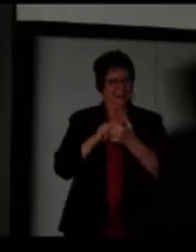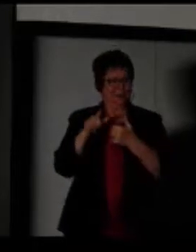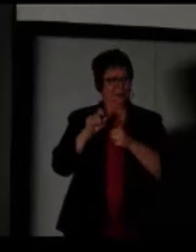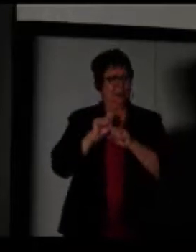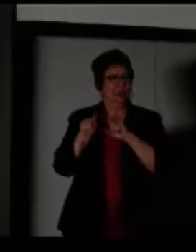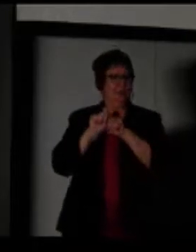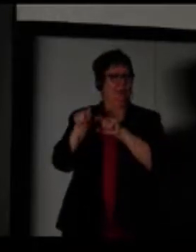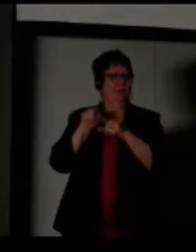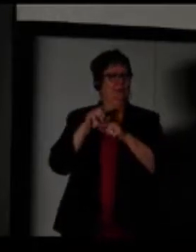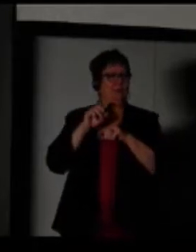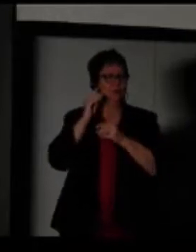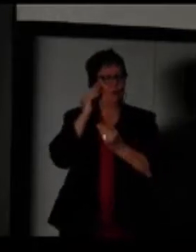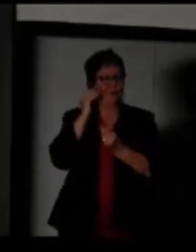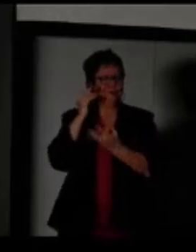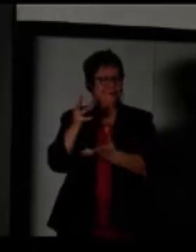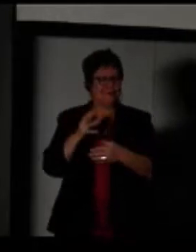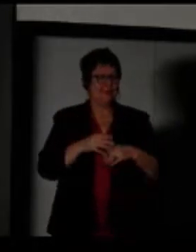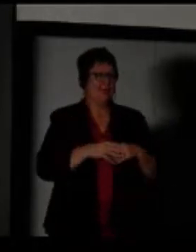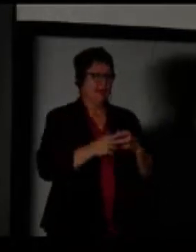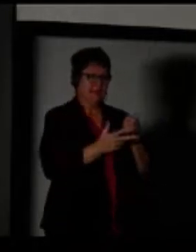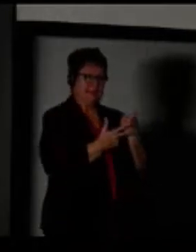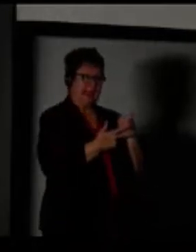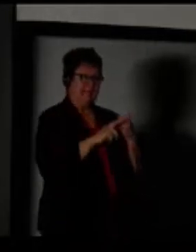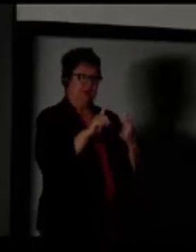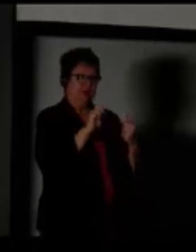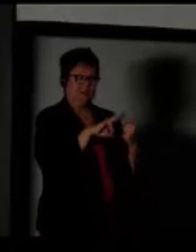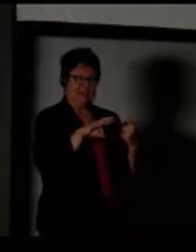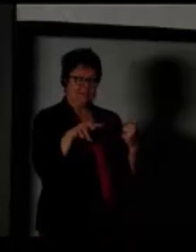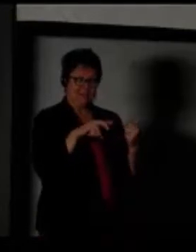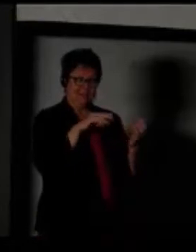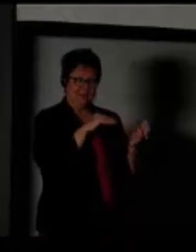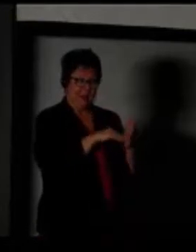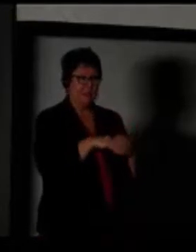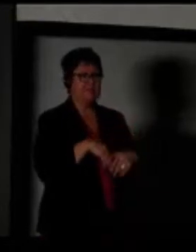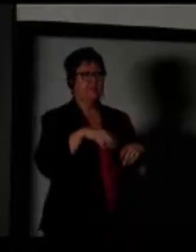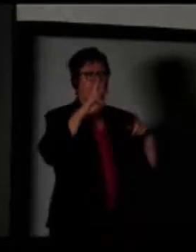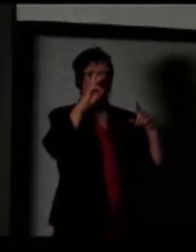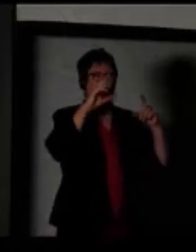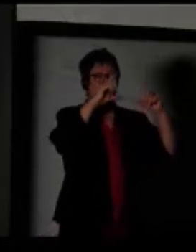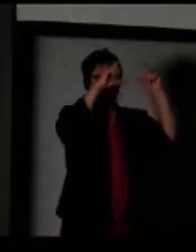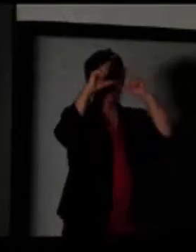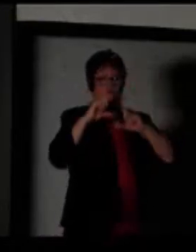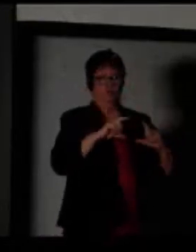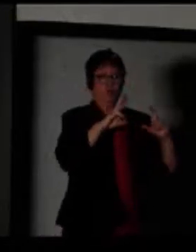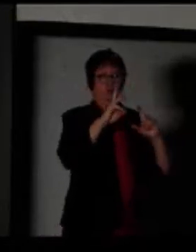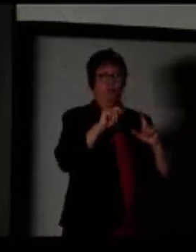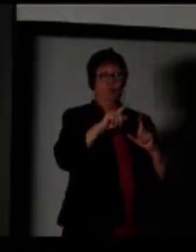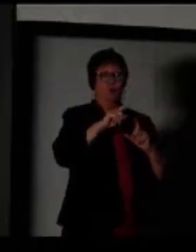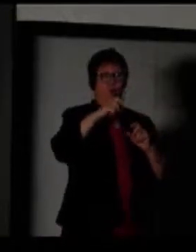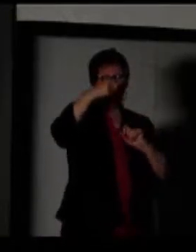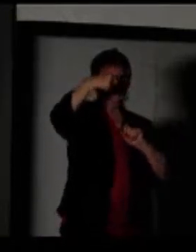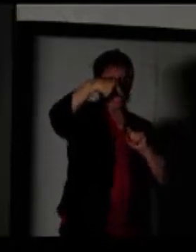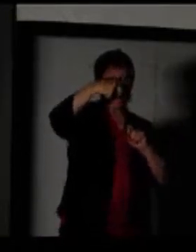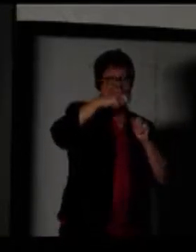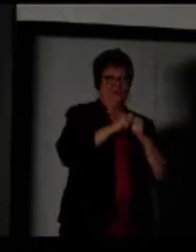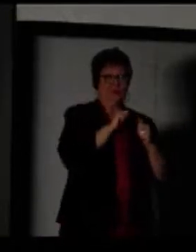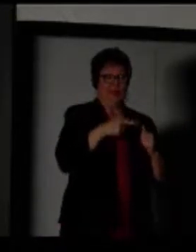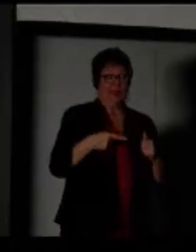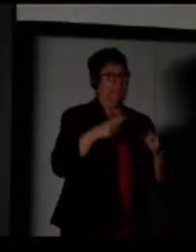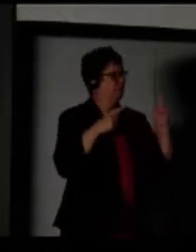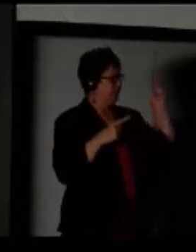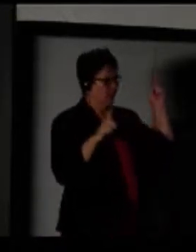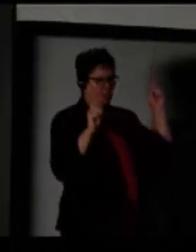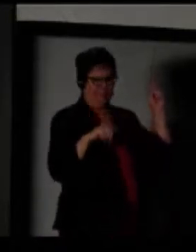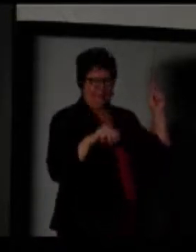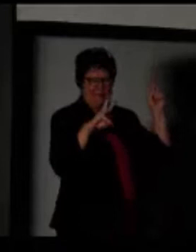saved, 177,000. The wall syncs to the app were about 8,166, and email conversion rate